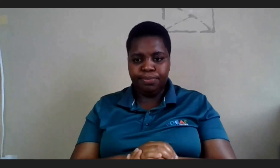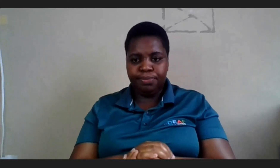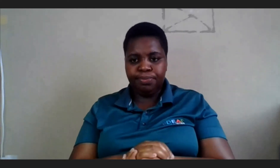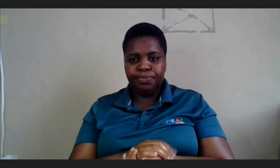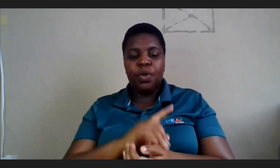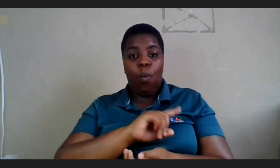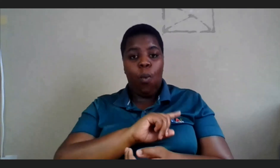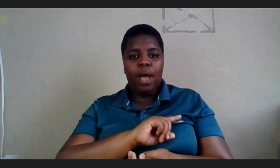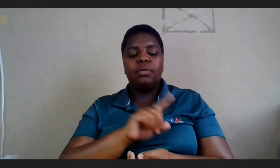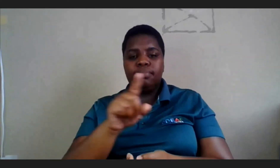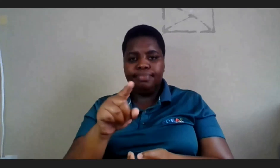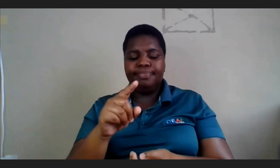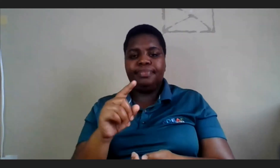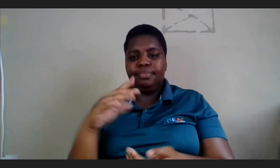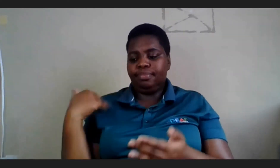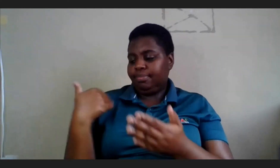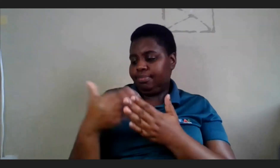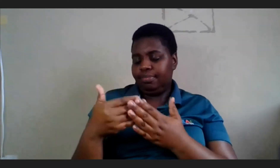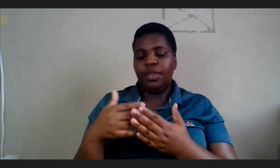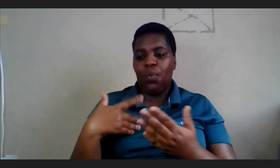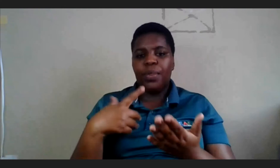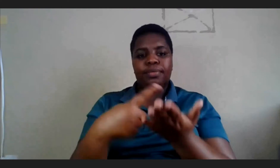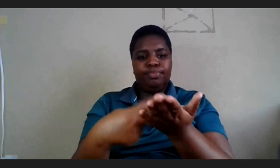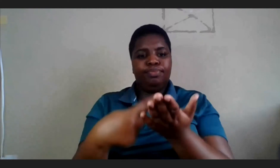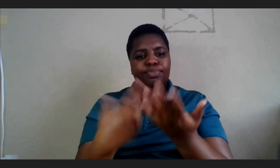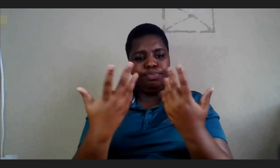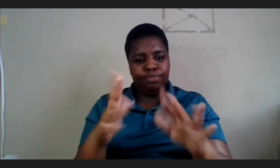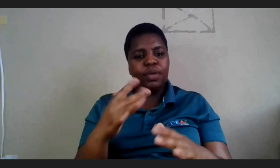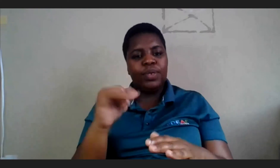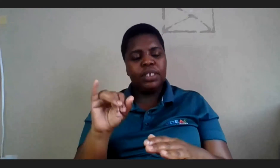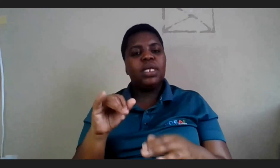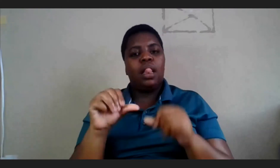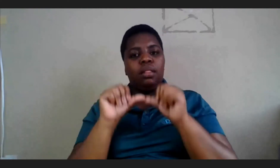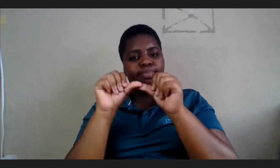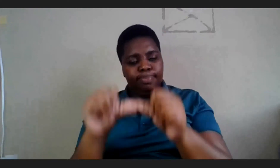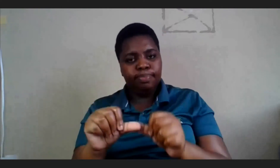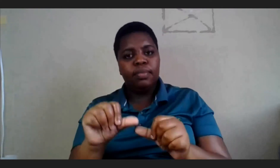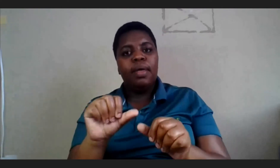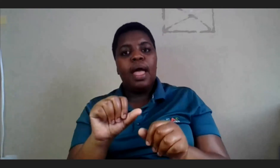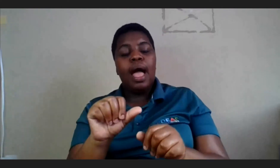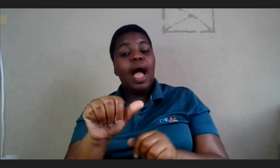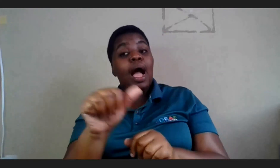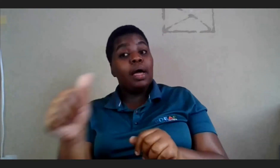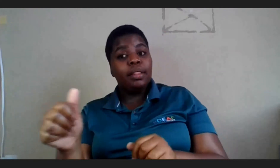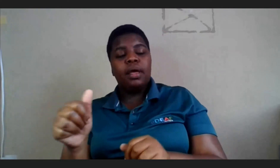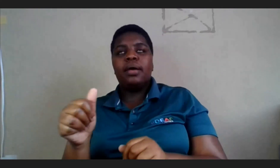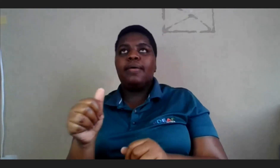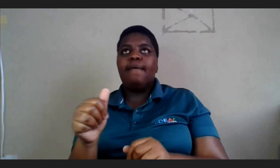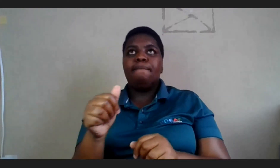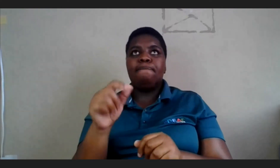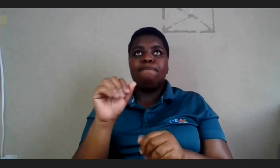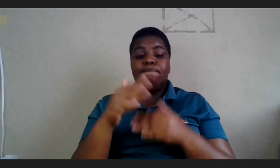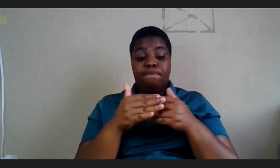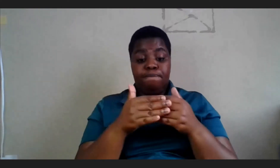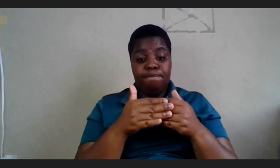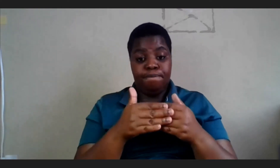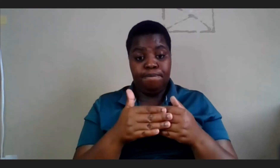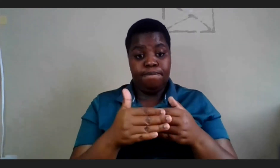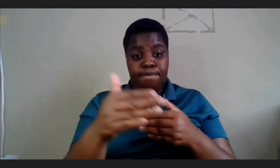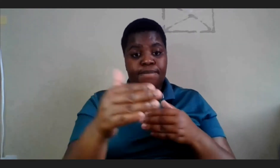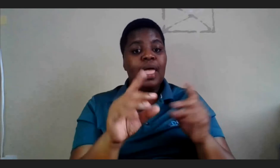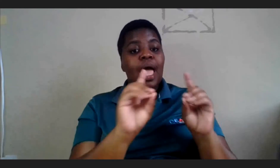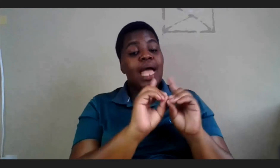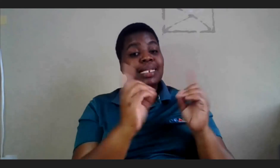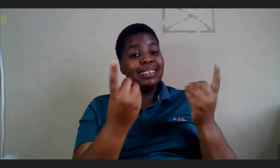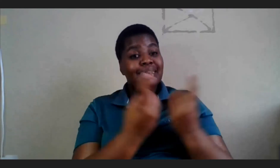the mandate that our department has. And then also just to indicate that going forward, the department's